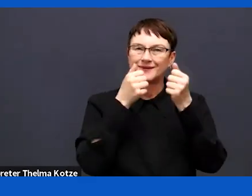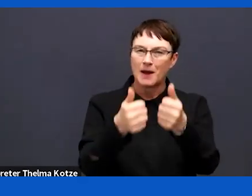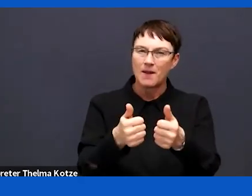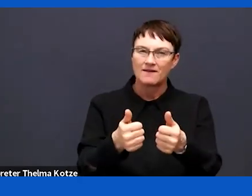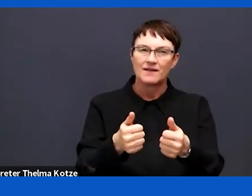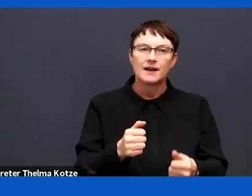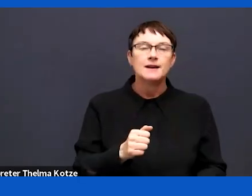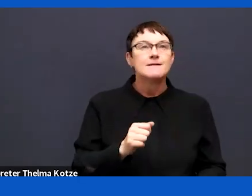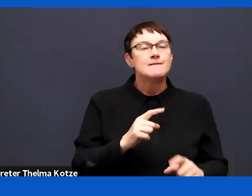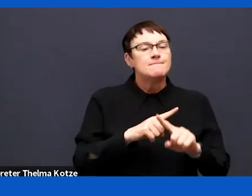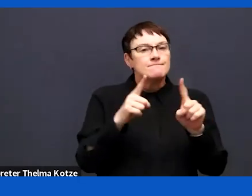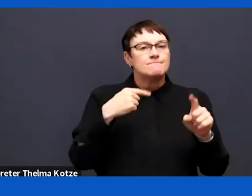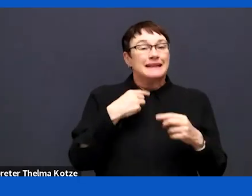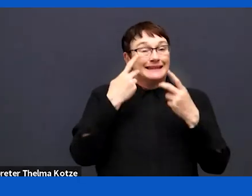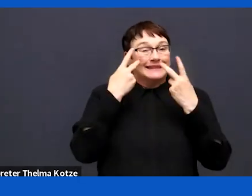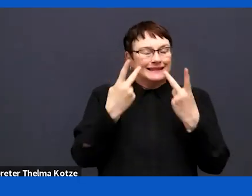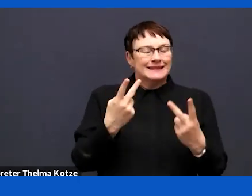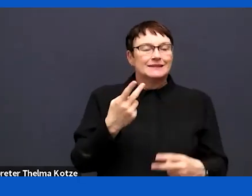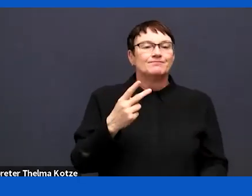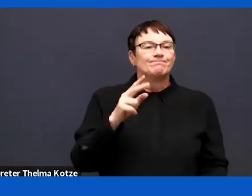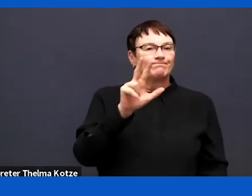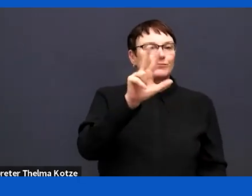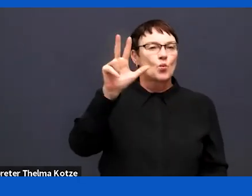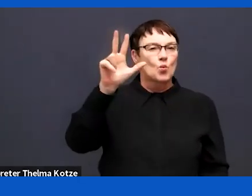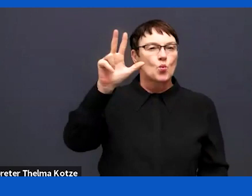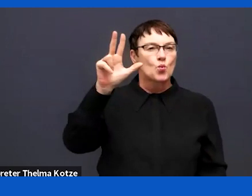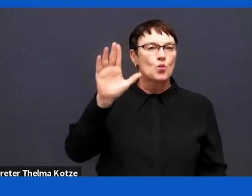web has had